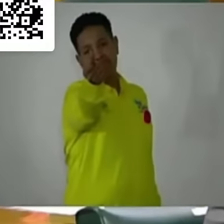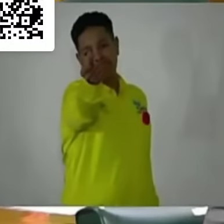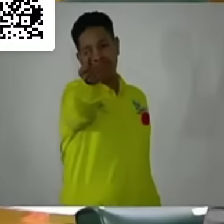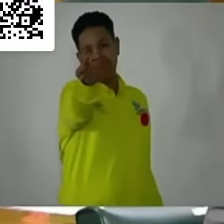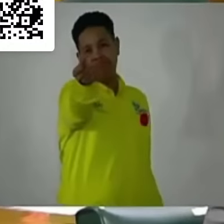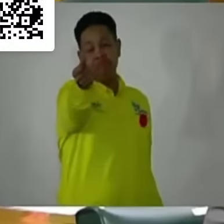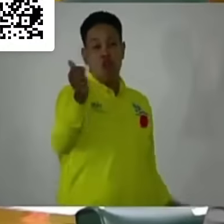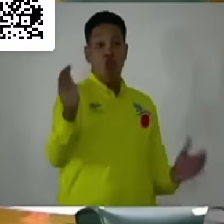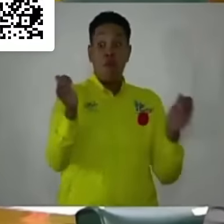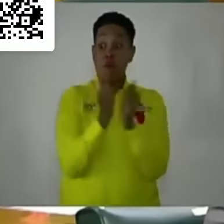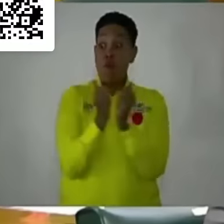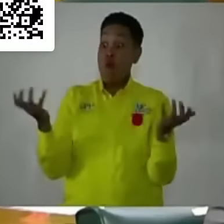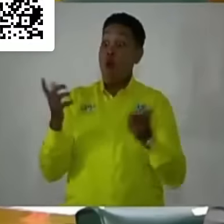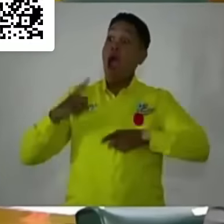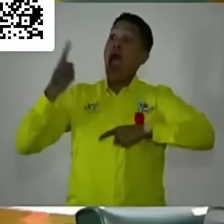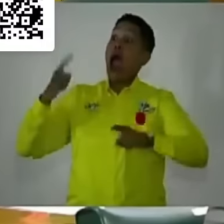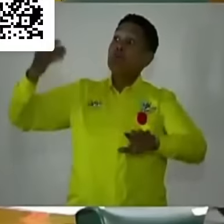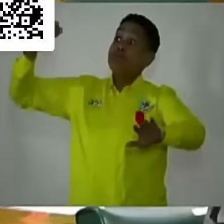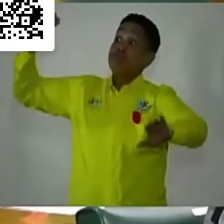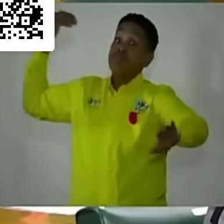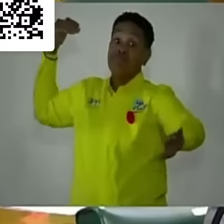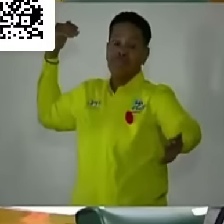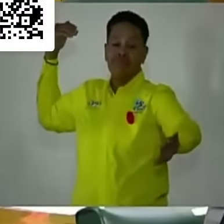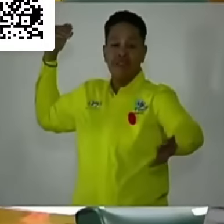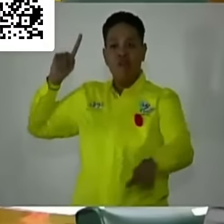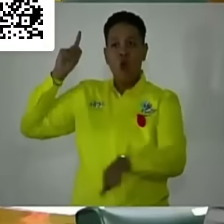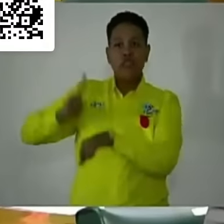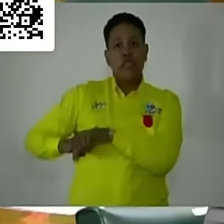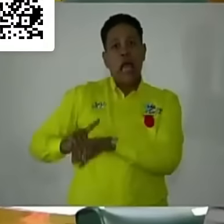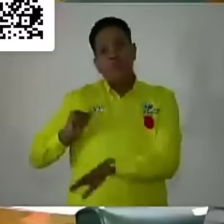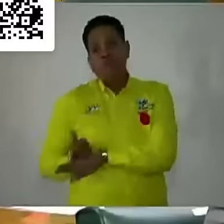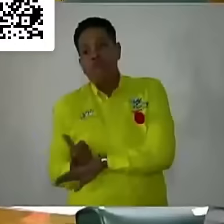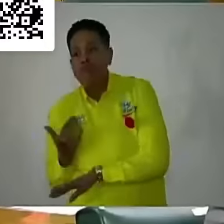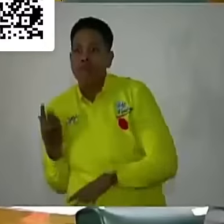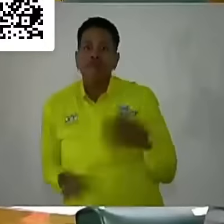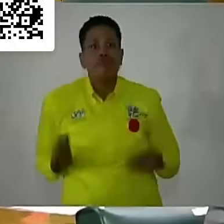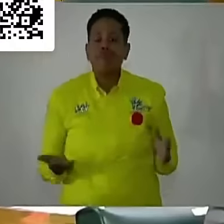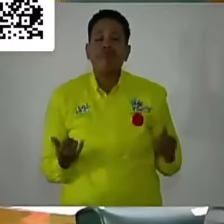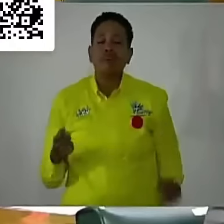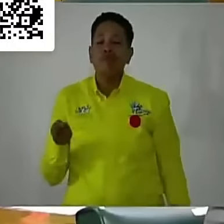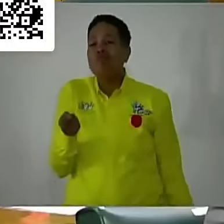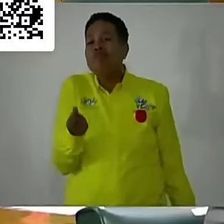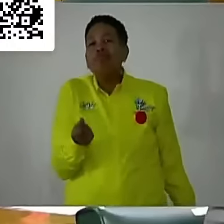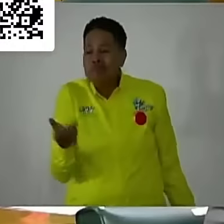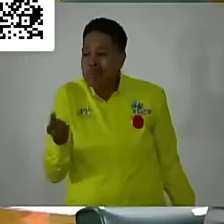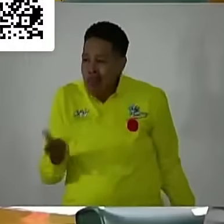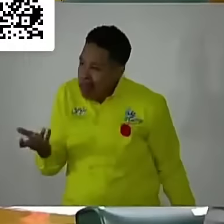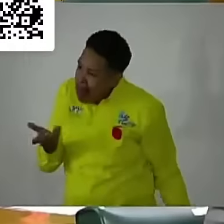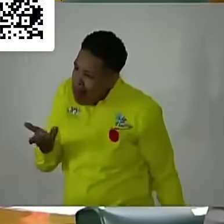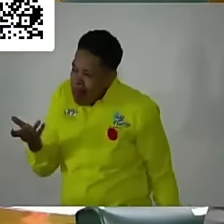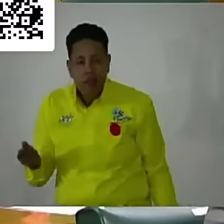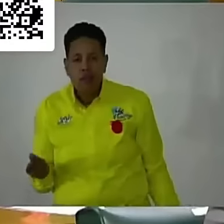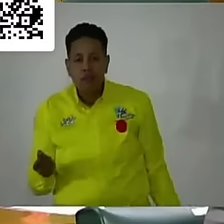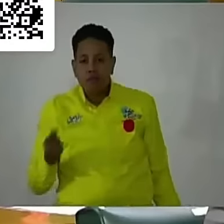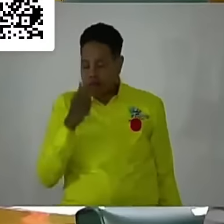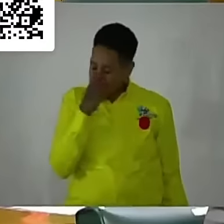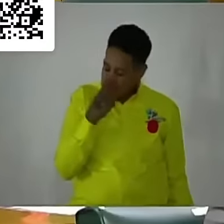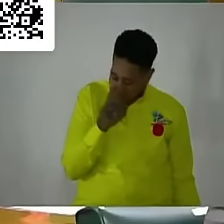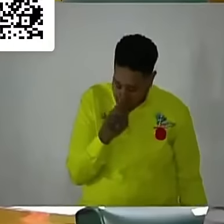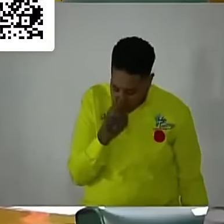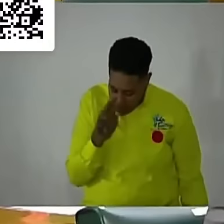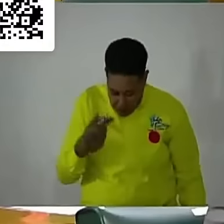compared with what it was in its heyday. And I have made